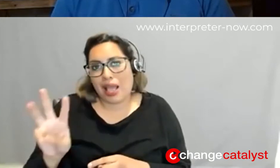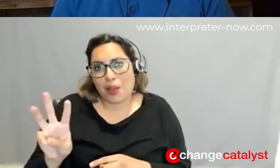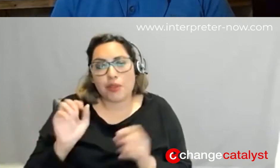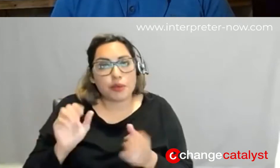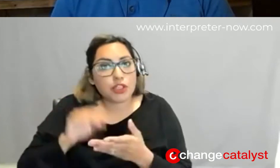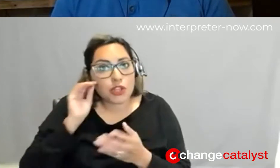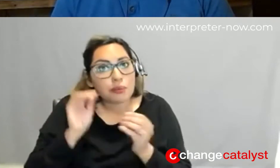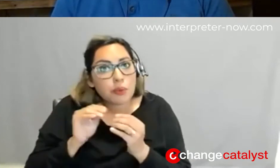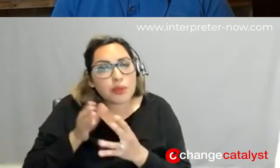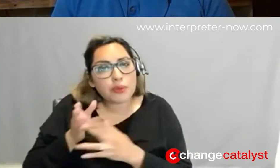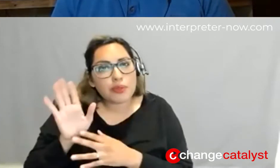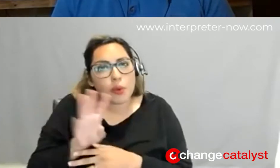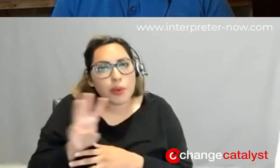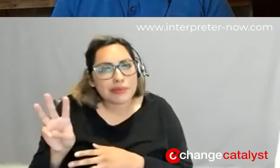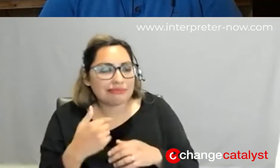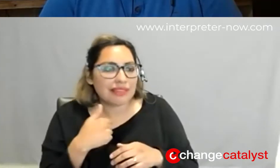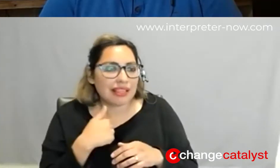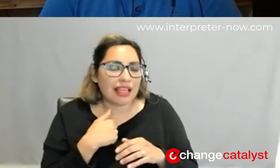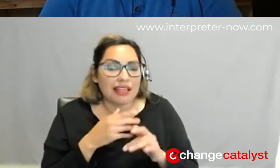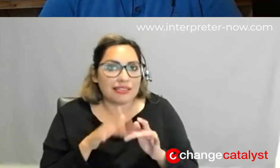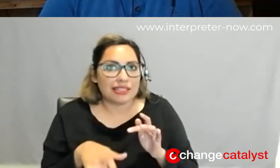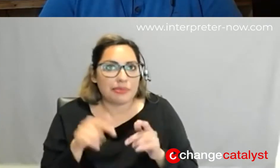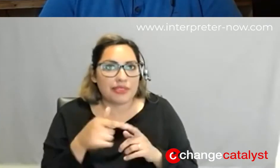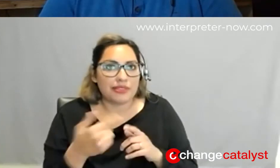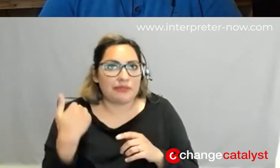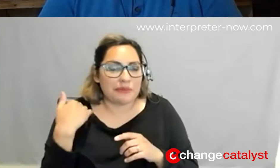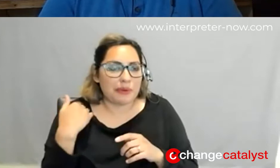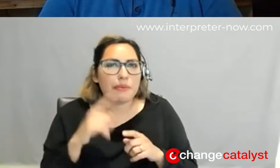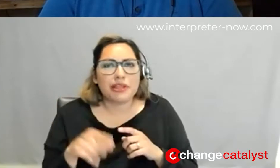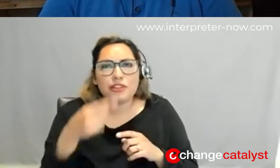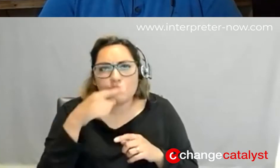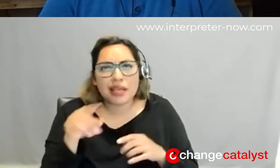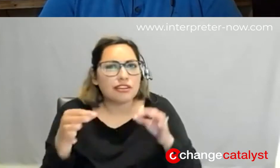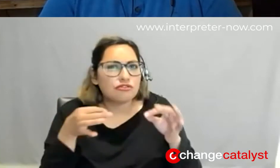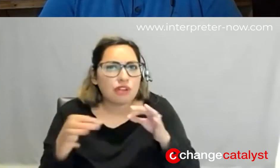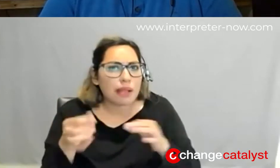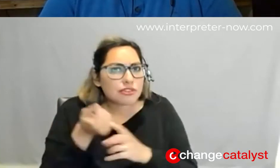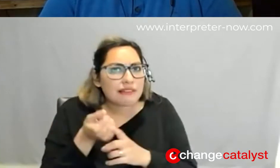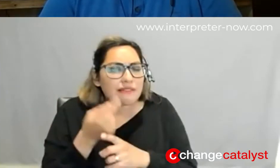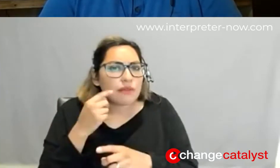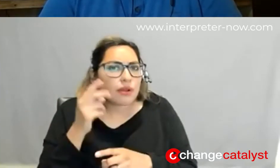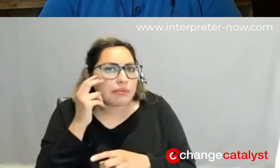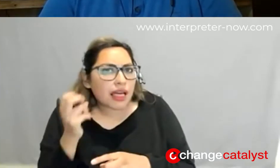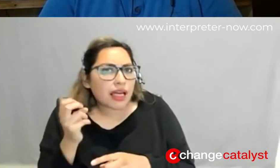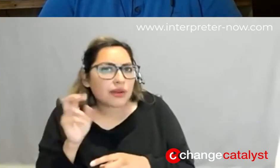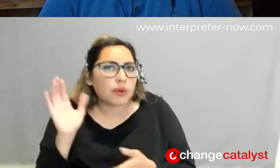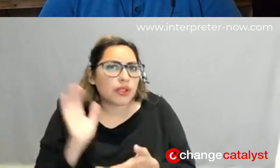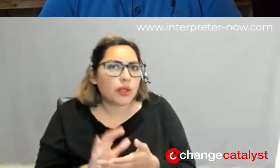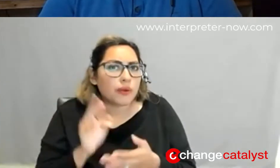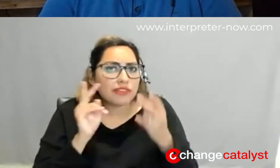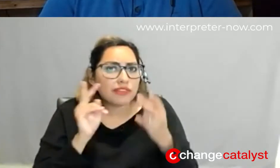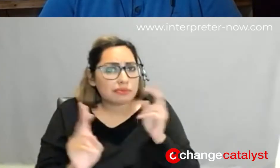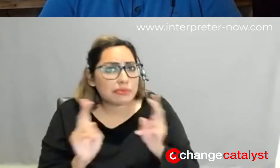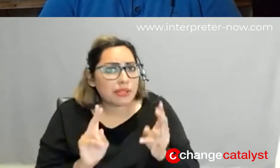at interpreter-now.com. Would you just join me in describing ourselves for anybody who's blind or low vision or on the phone?